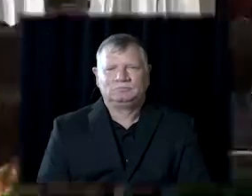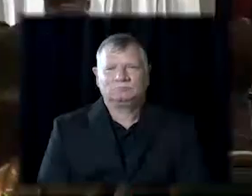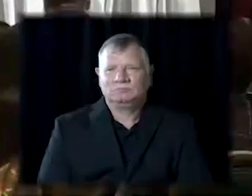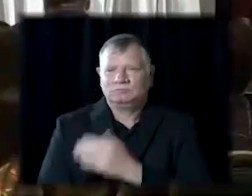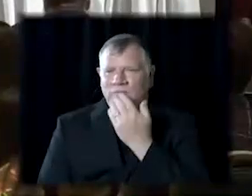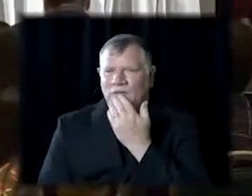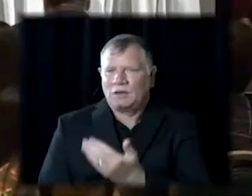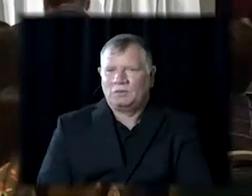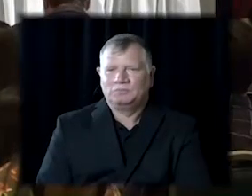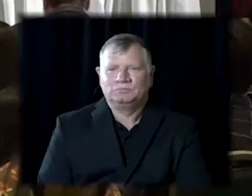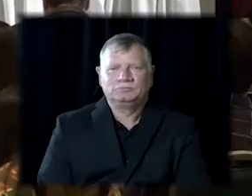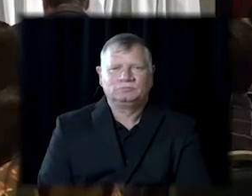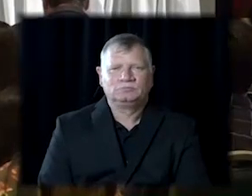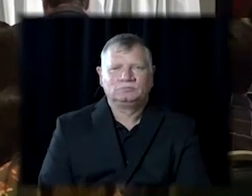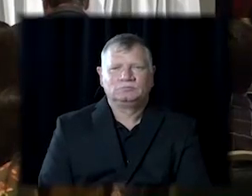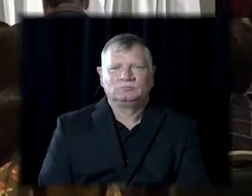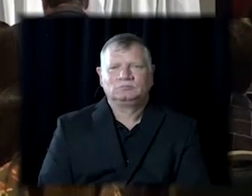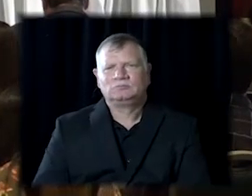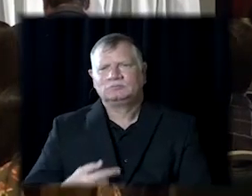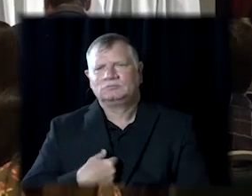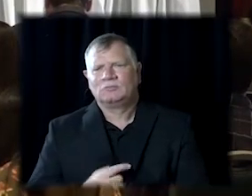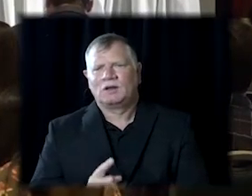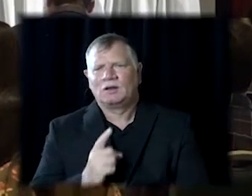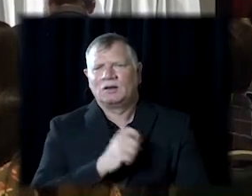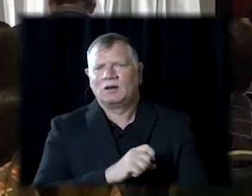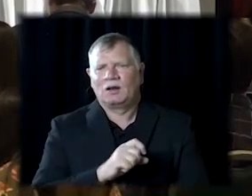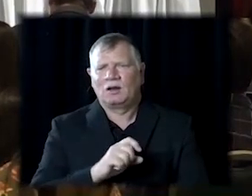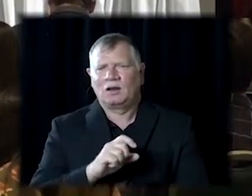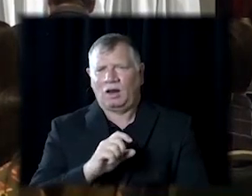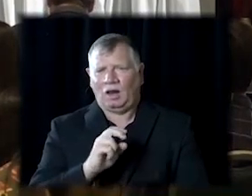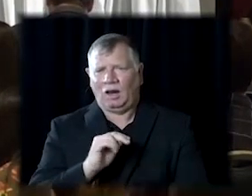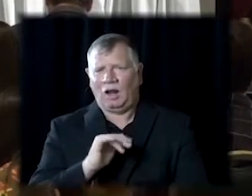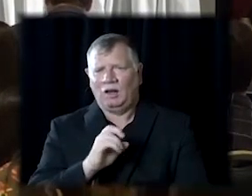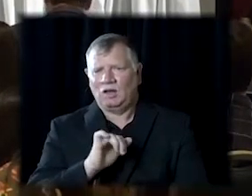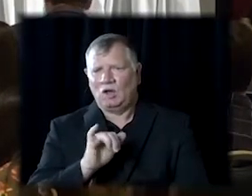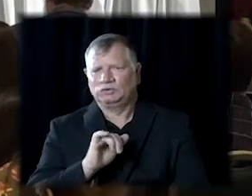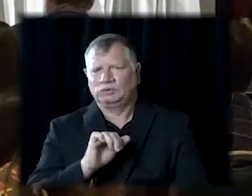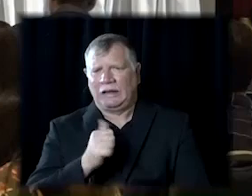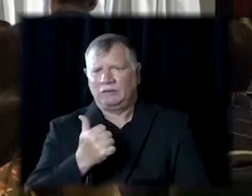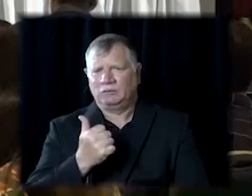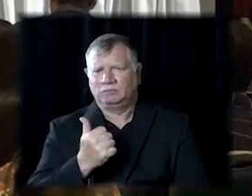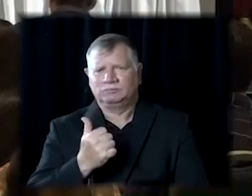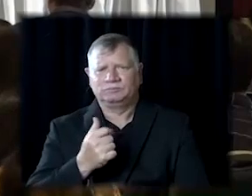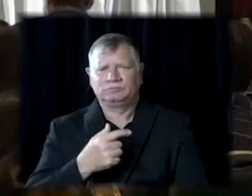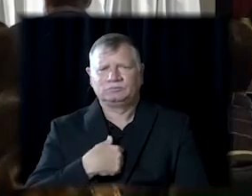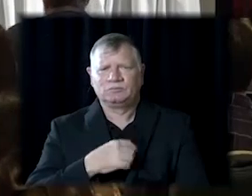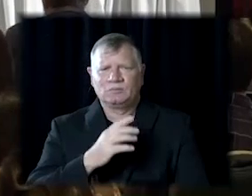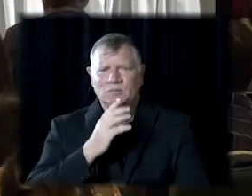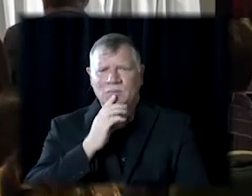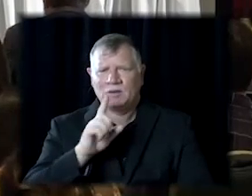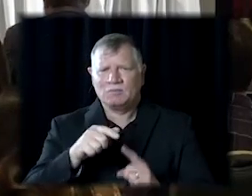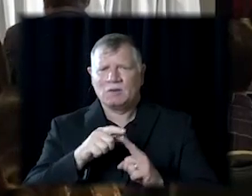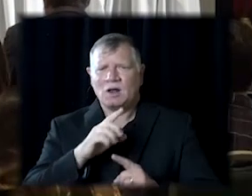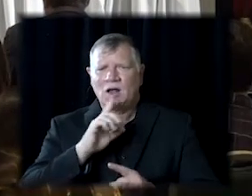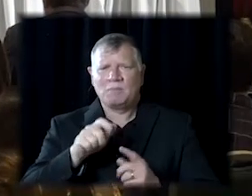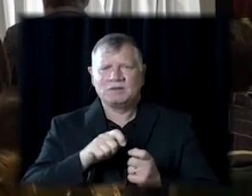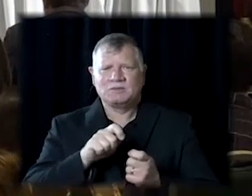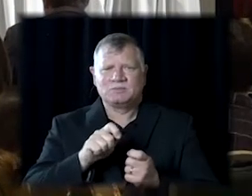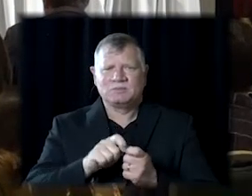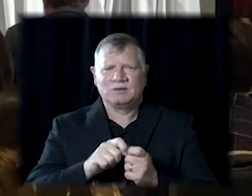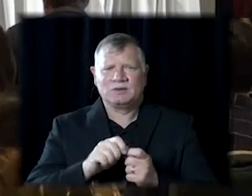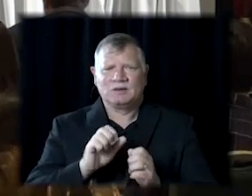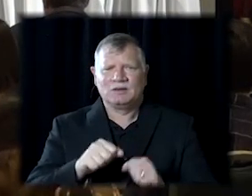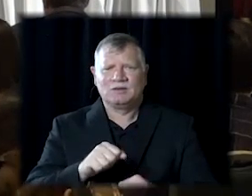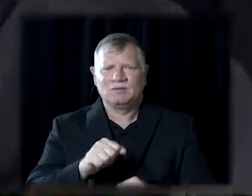Thank you. I'd like to ask a question of Natalie as well. You've been speaking about specifics. Can you